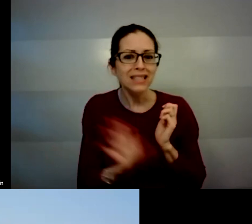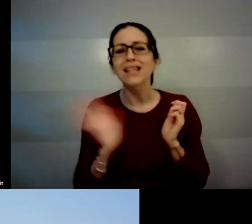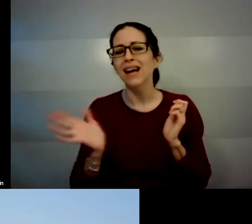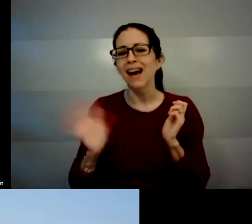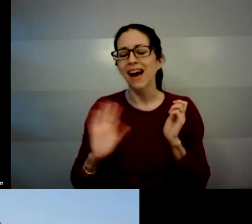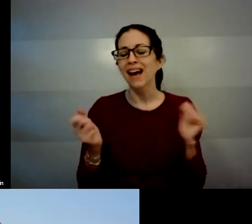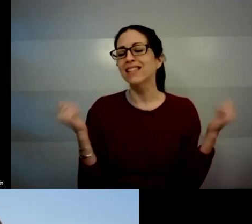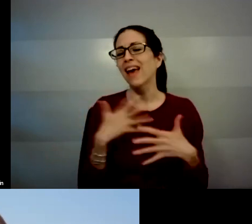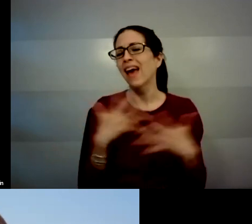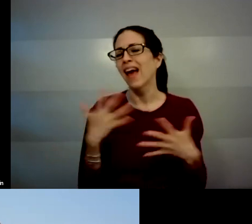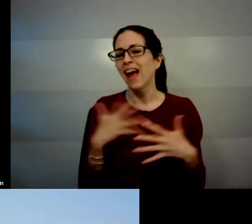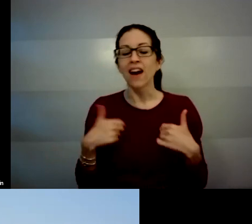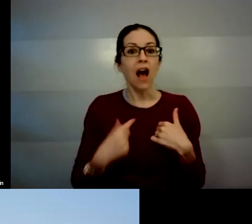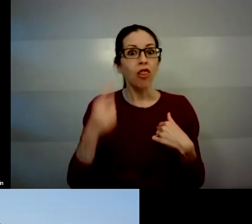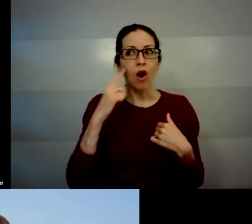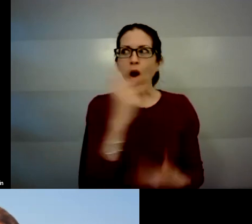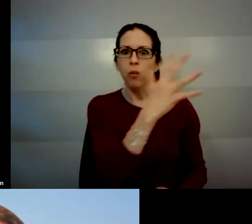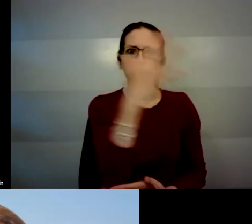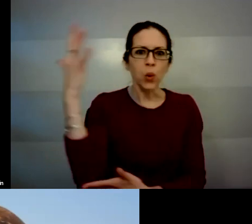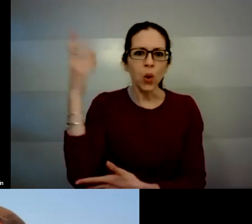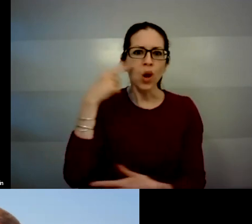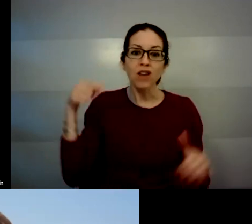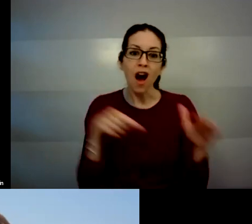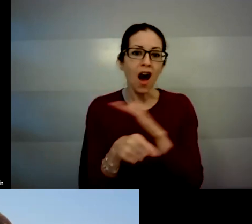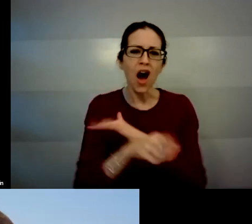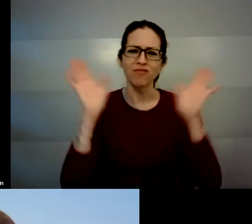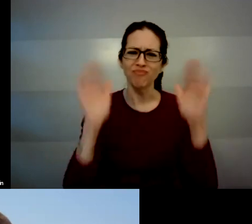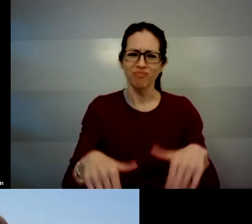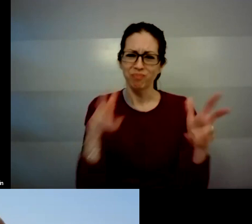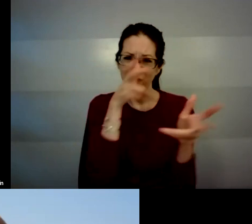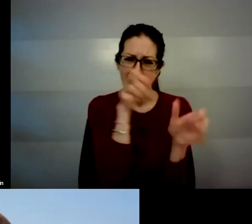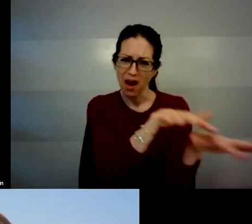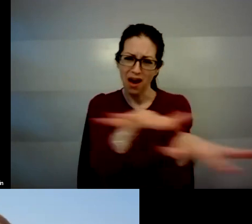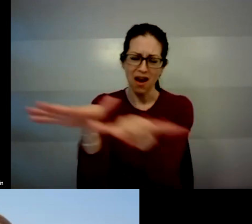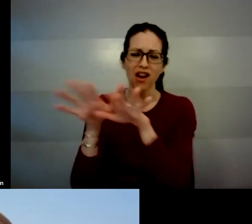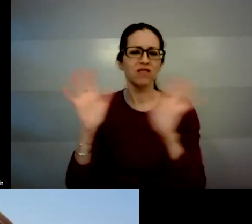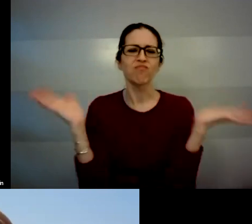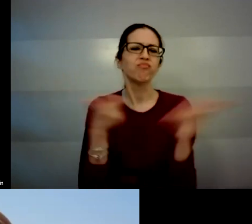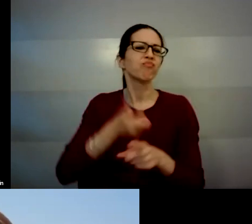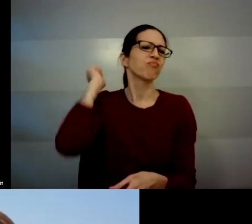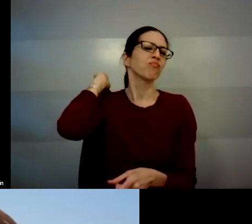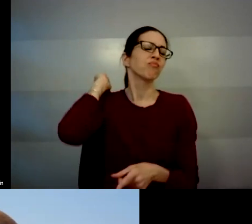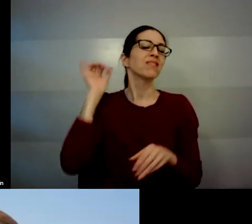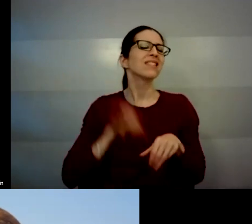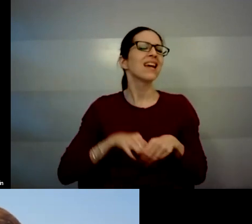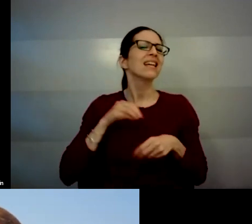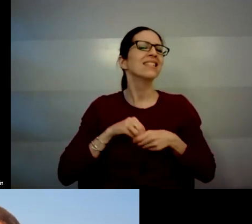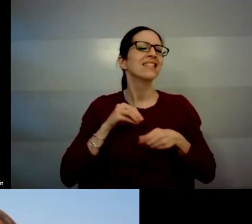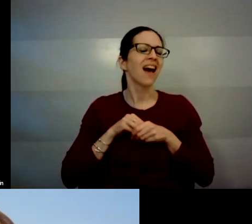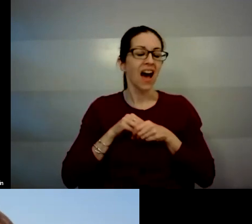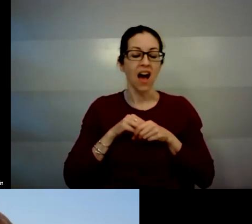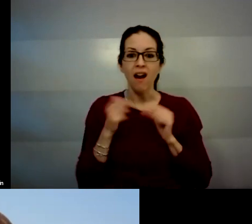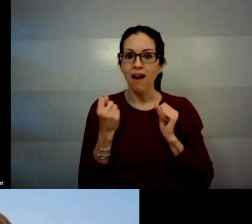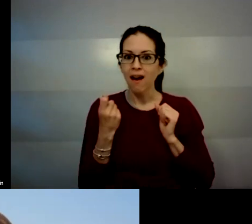all of those bugs that I really didn't like. So I was really lucky, actually, as I kept getting a little older, to have some